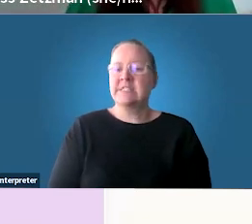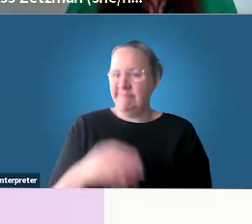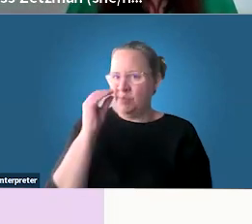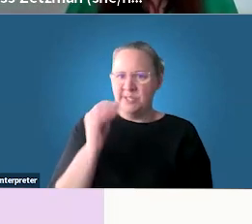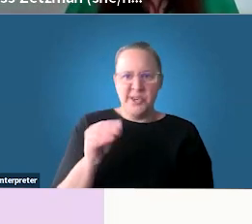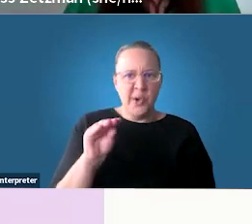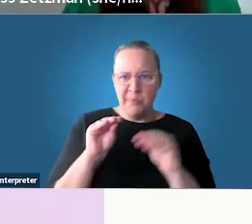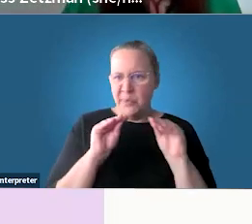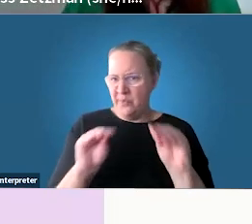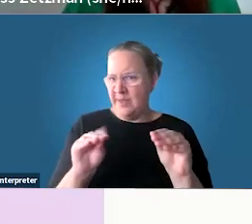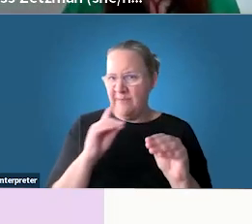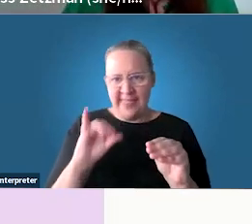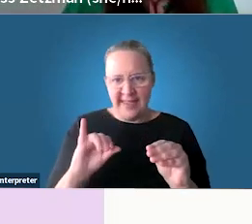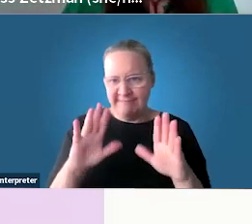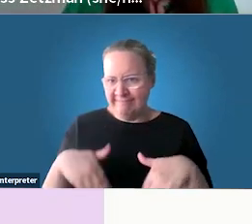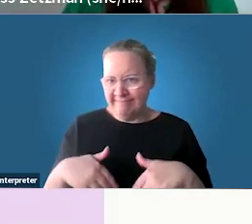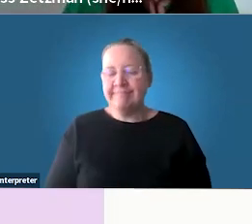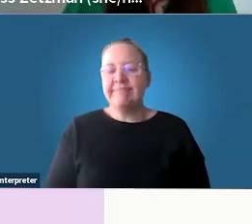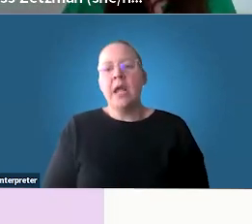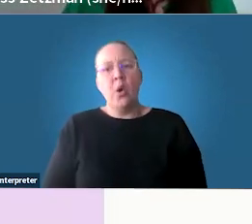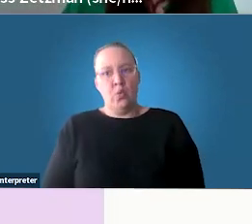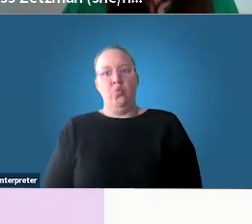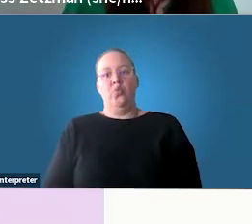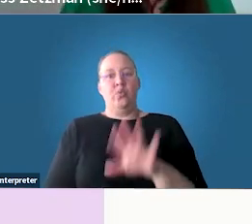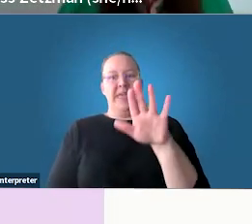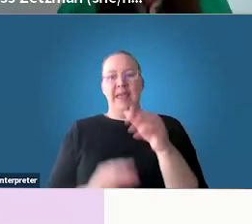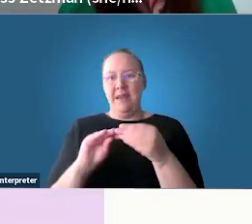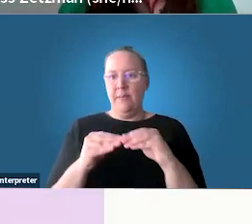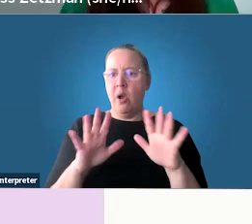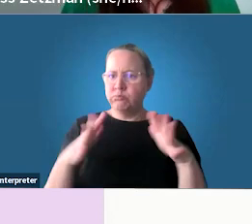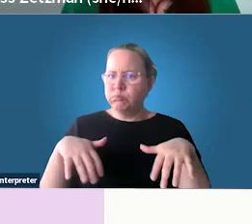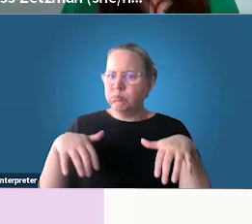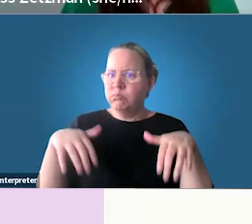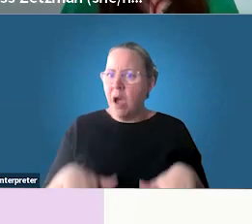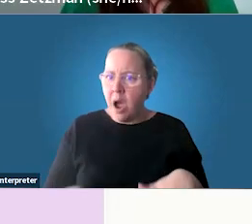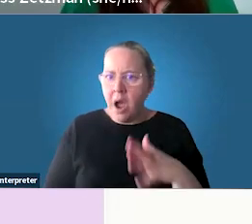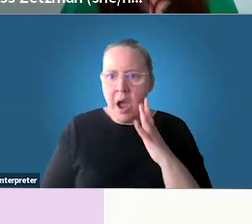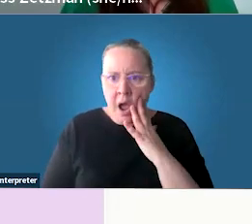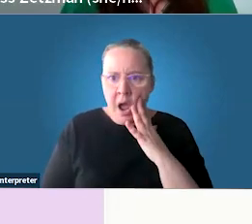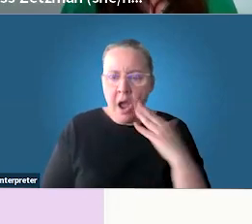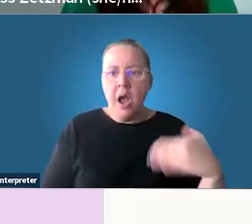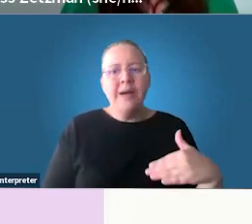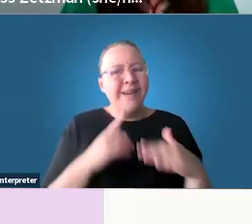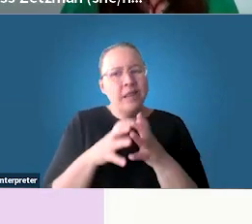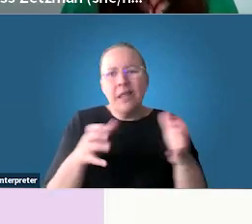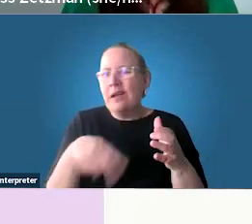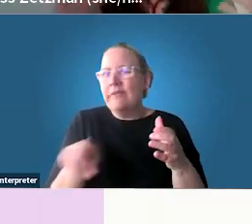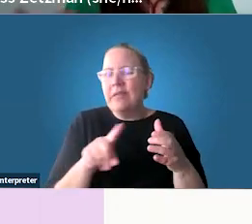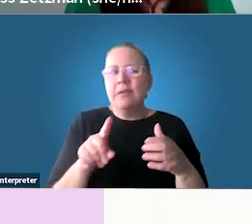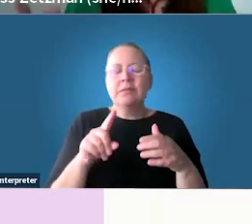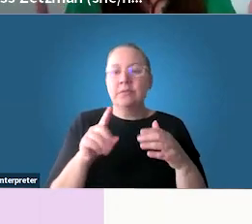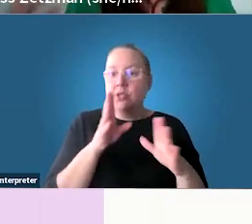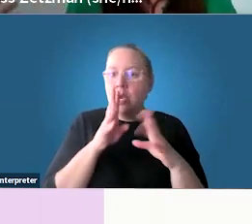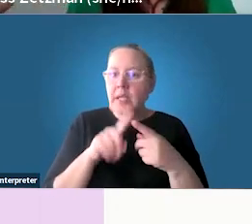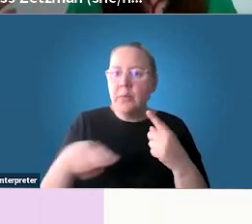was a movement for health equity. So that was really shocking to us, partially because um, a lot of the folks we were talking to